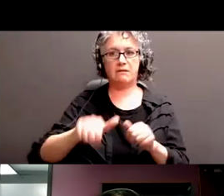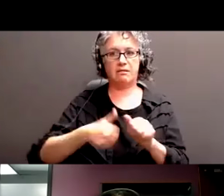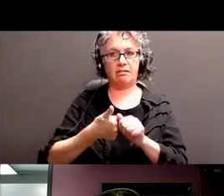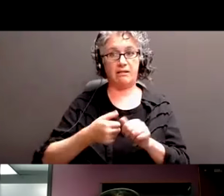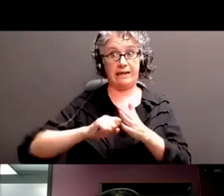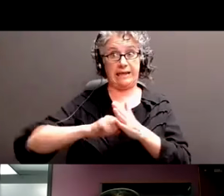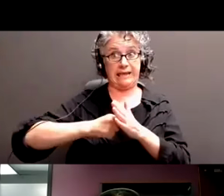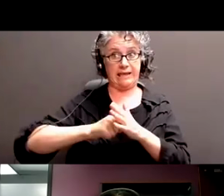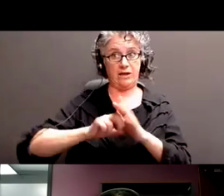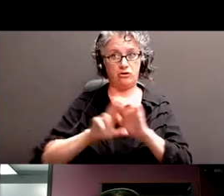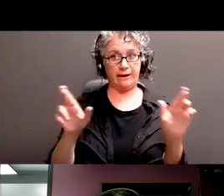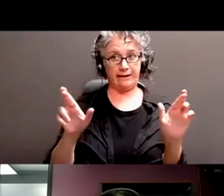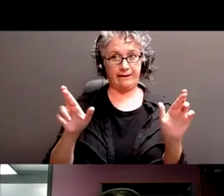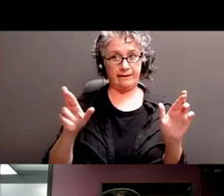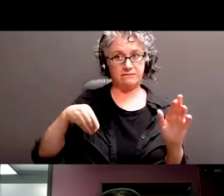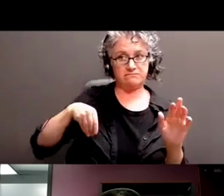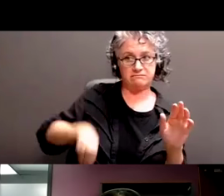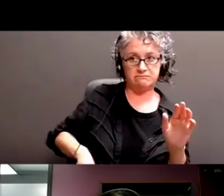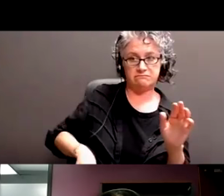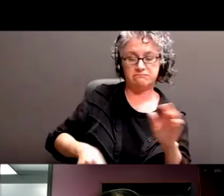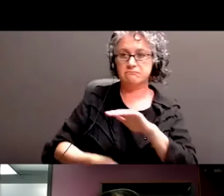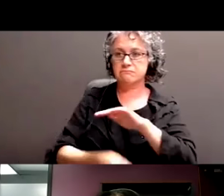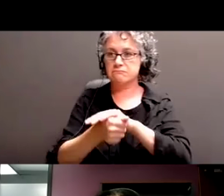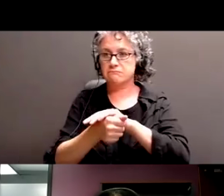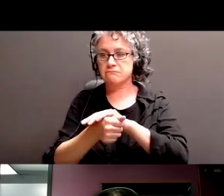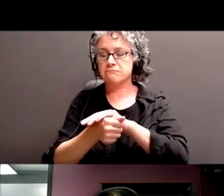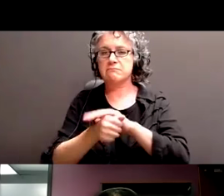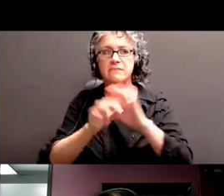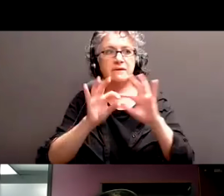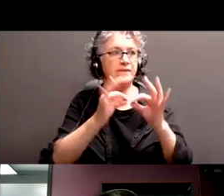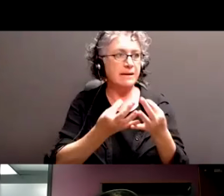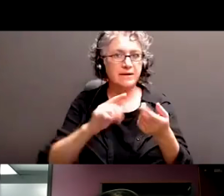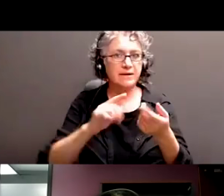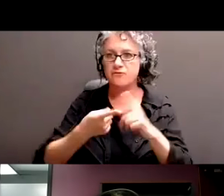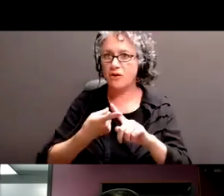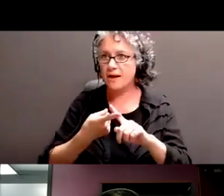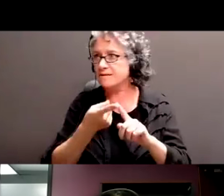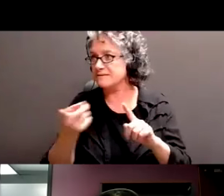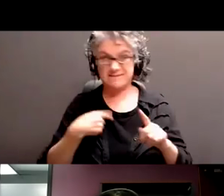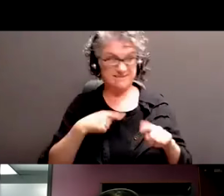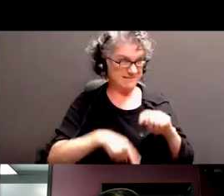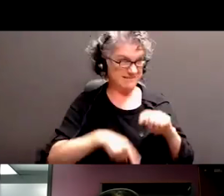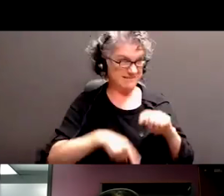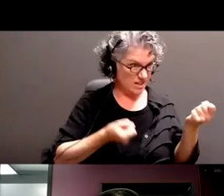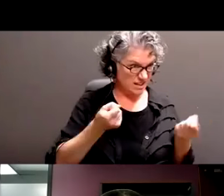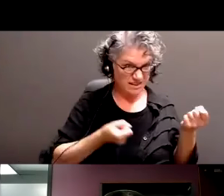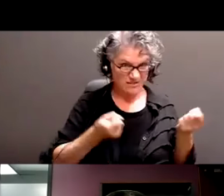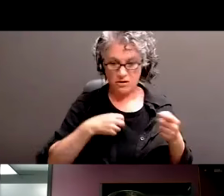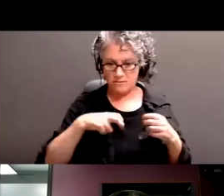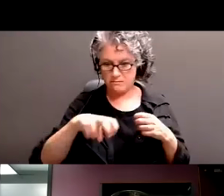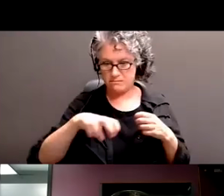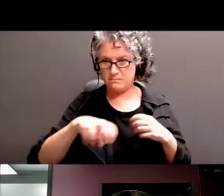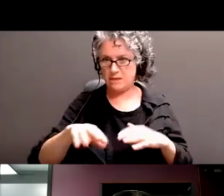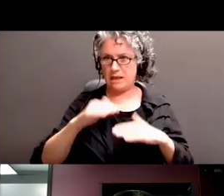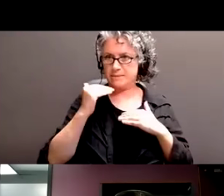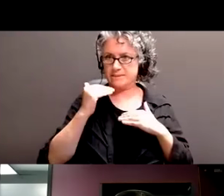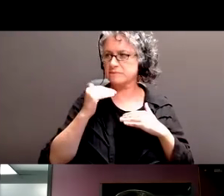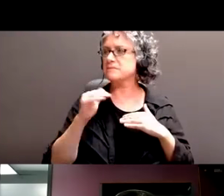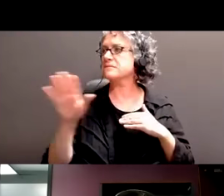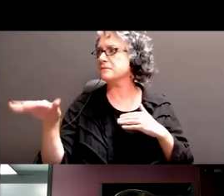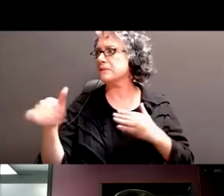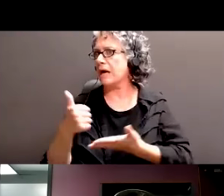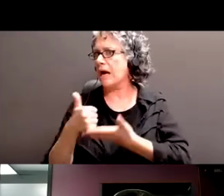have mobility issues, to have a friend or family member who can be ready to assist if possible. And then if the